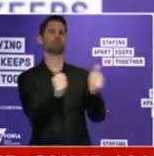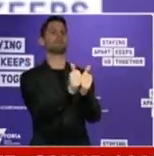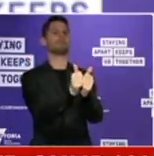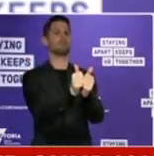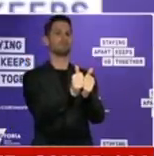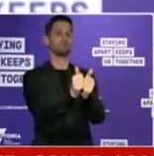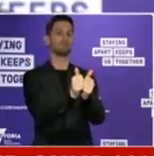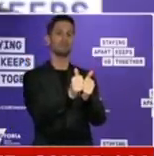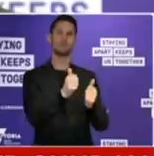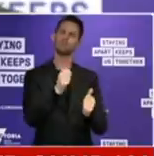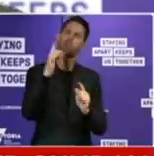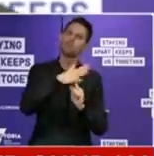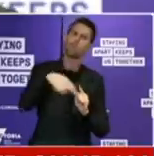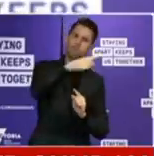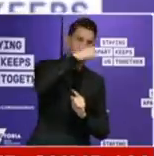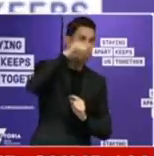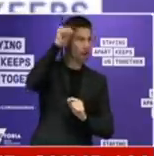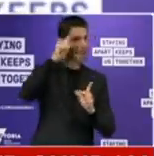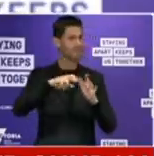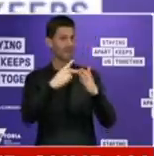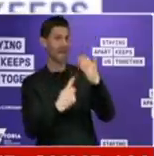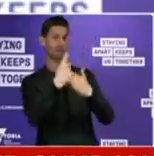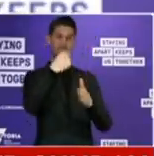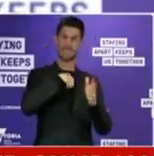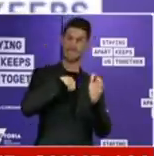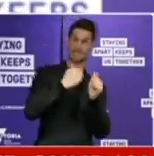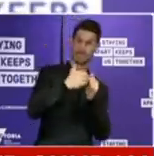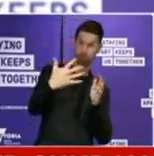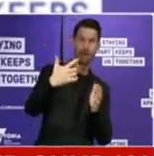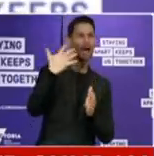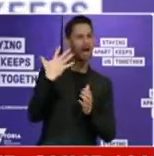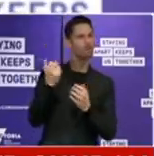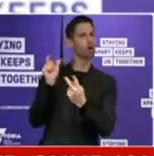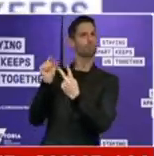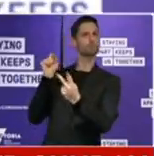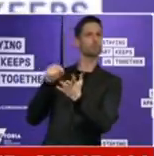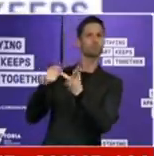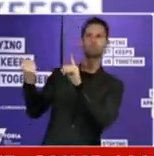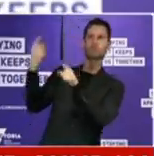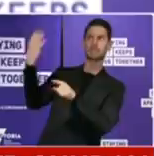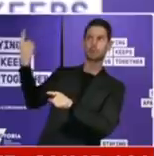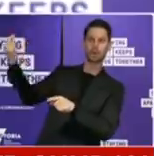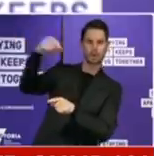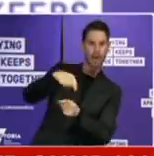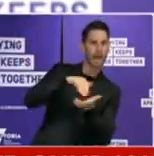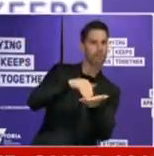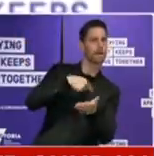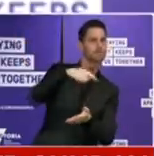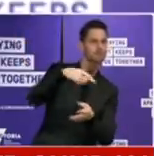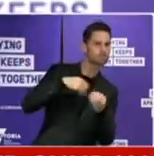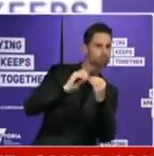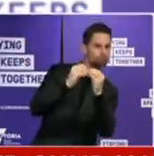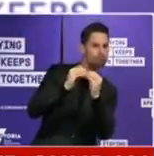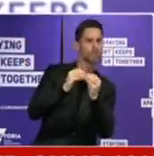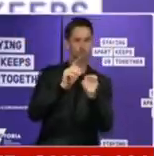help them to come to a meeting of minds about what constitutes fair and recast arrangements in the current environment. So